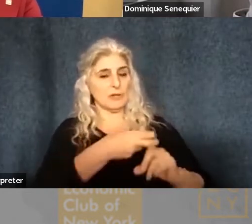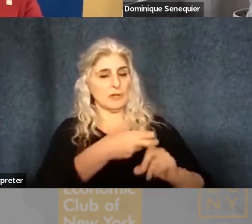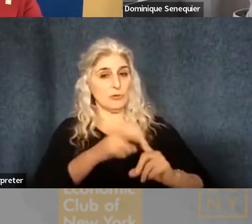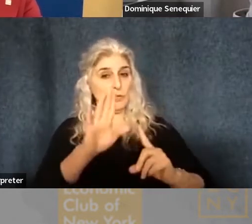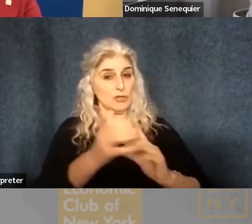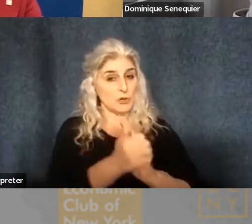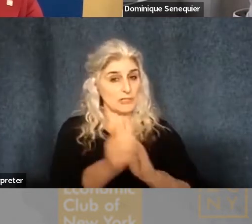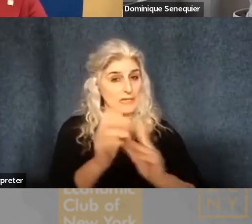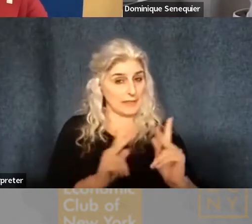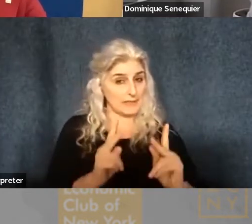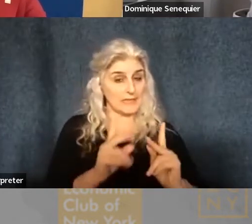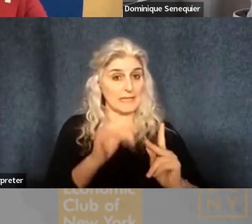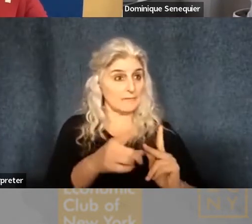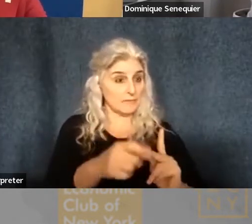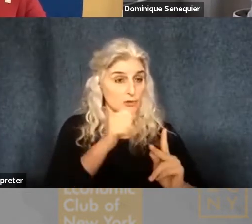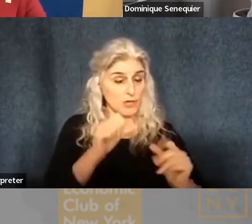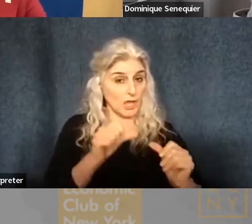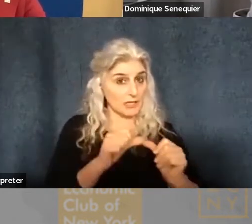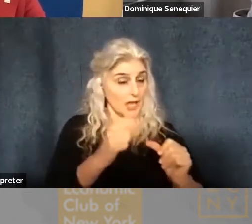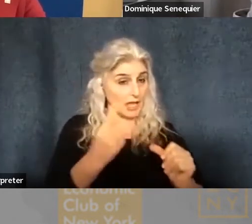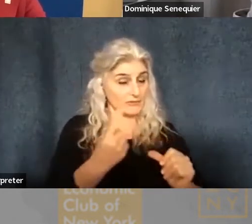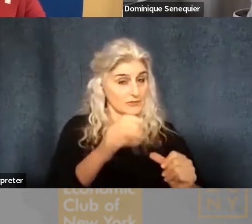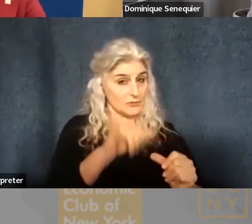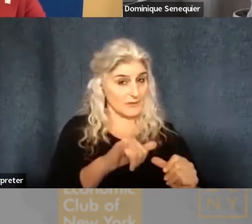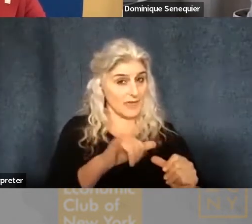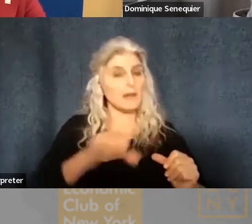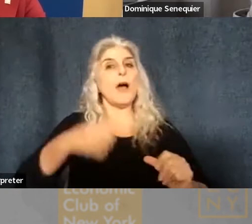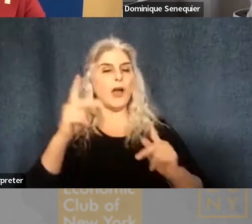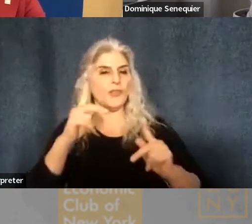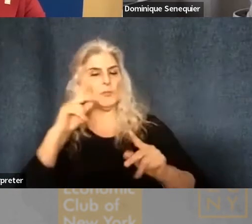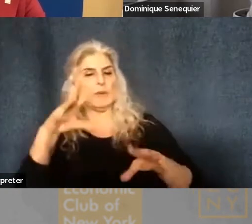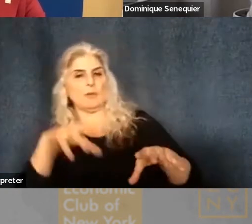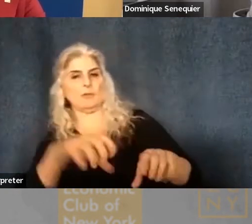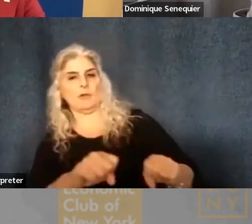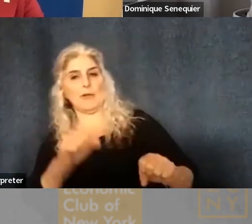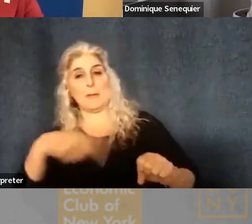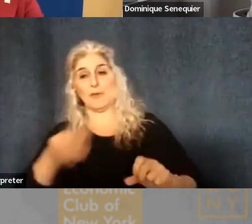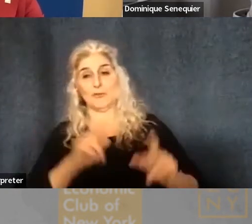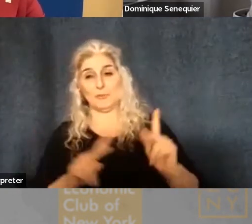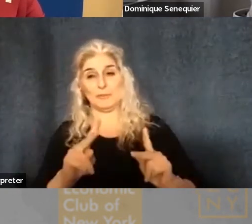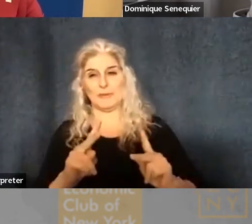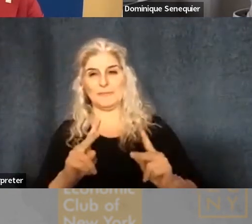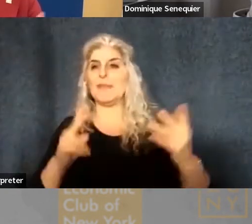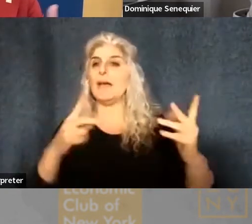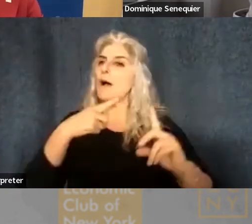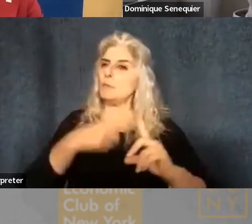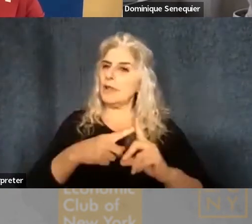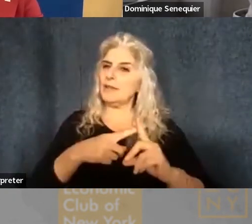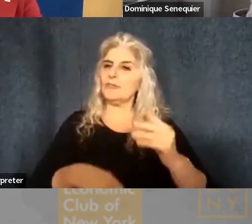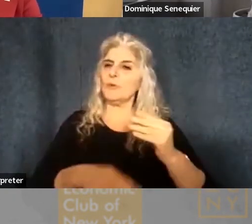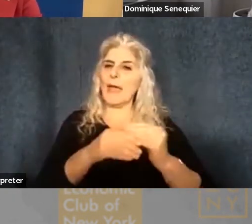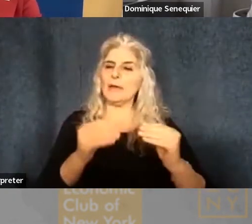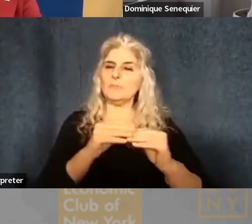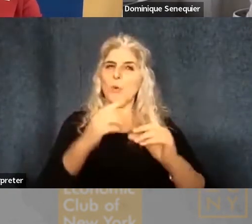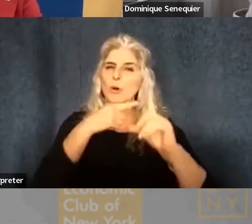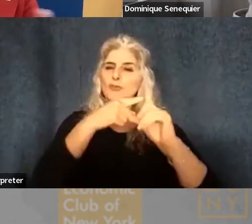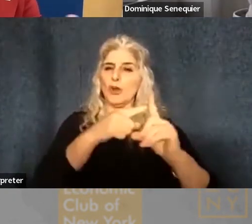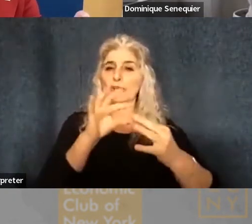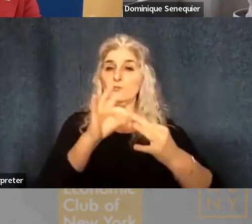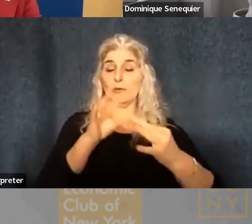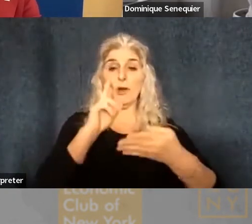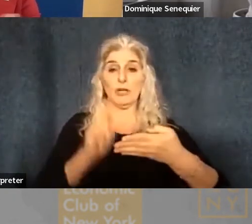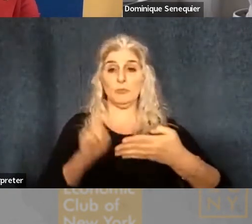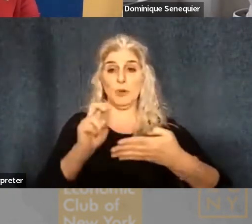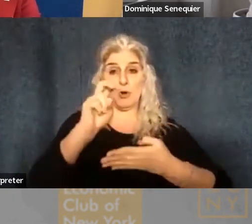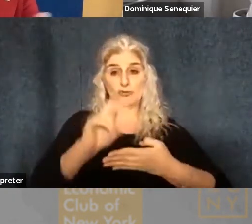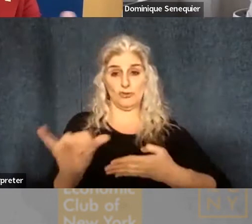is recruiting that talent. And then adding some promotional targets as well. And so that'll get people, because until the